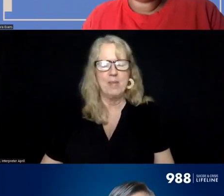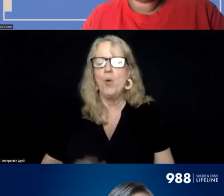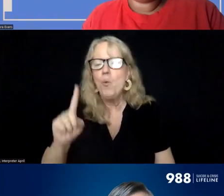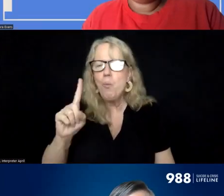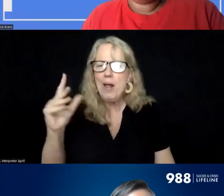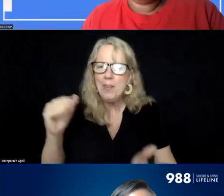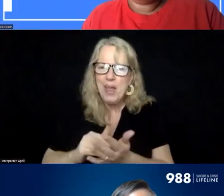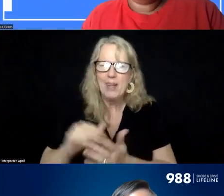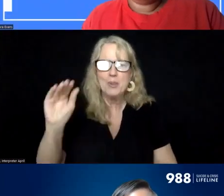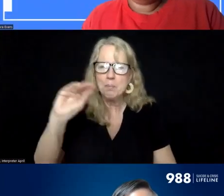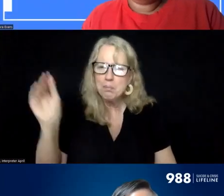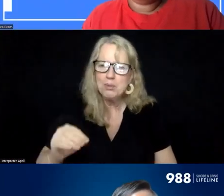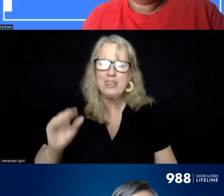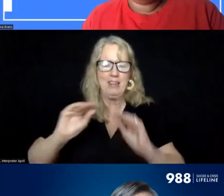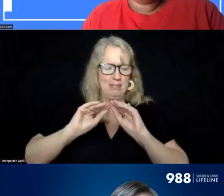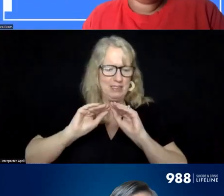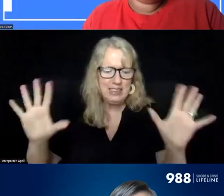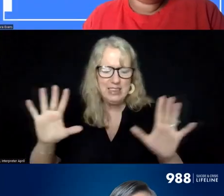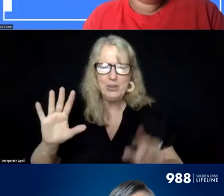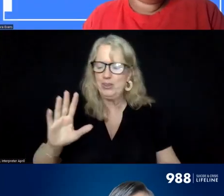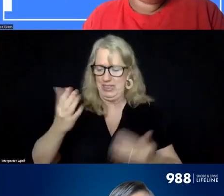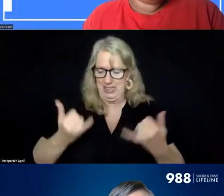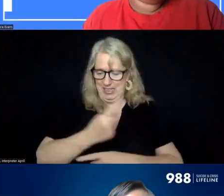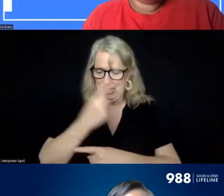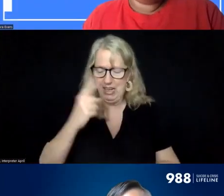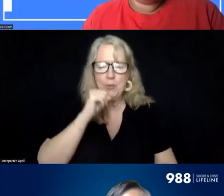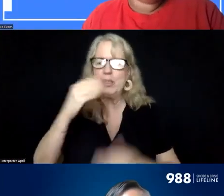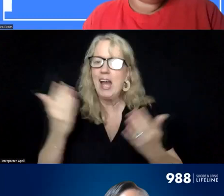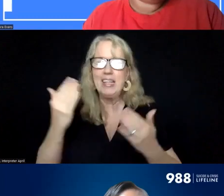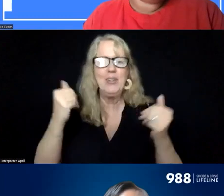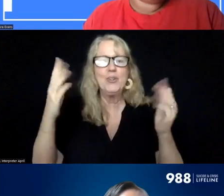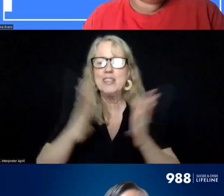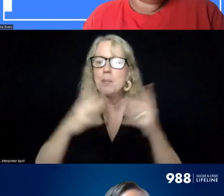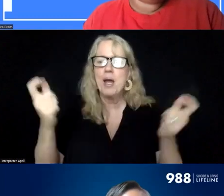1,000% clear that we would not be here today